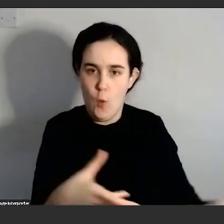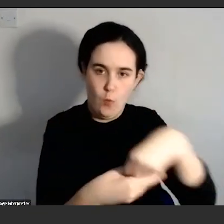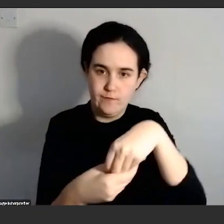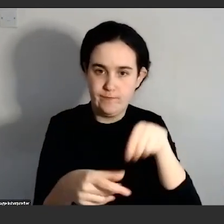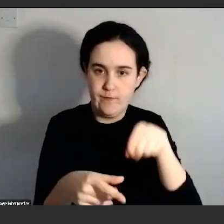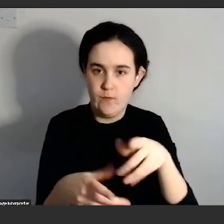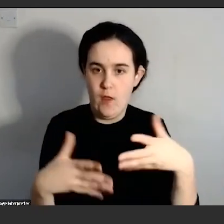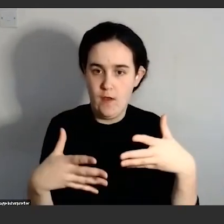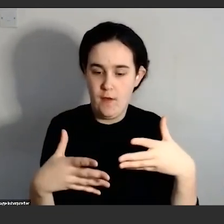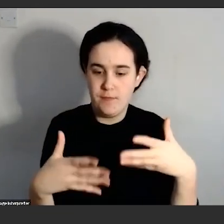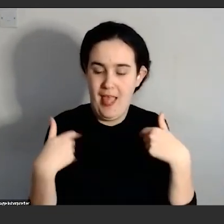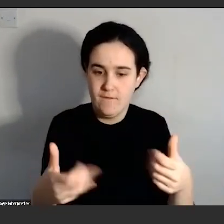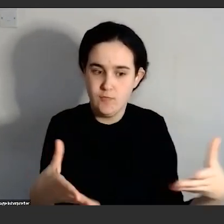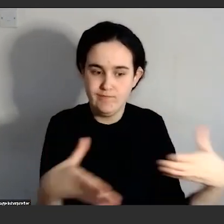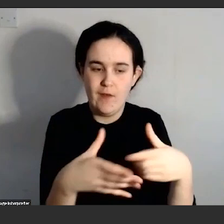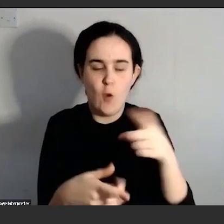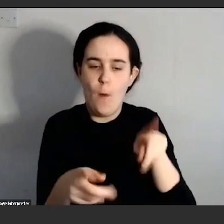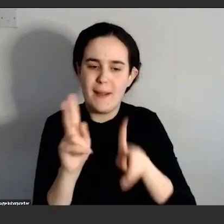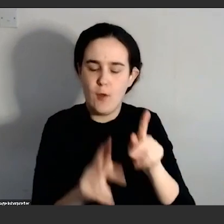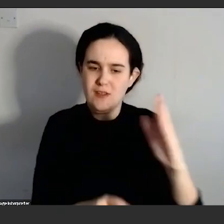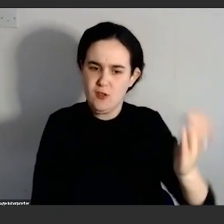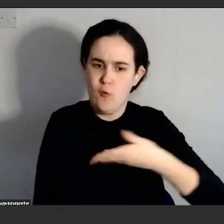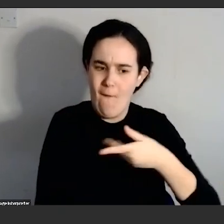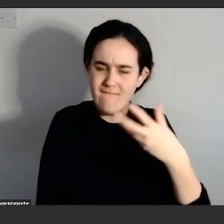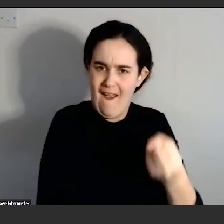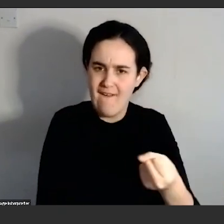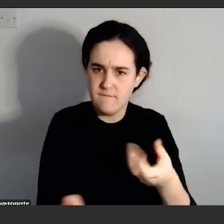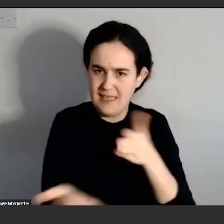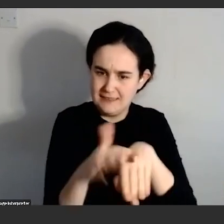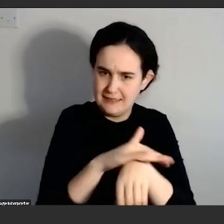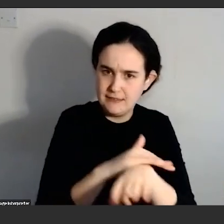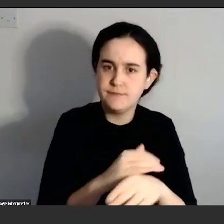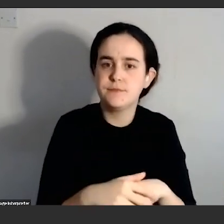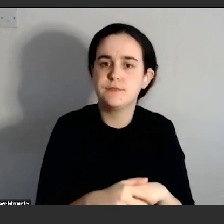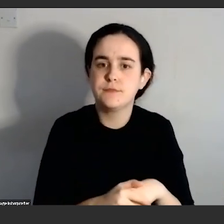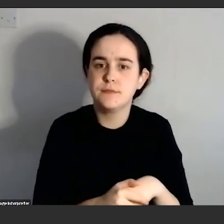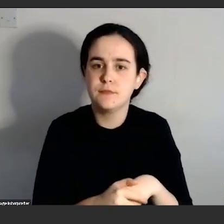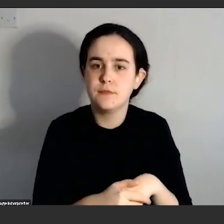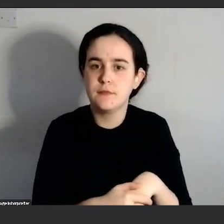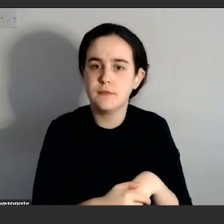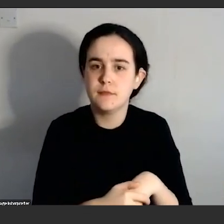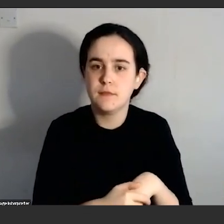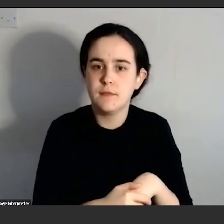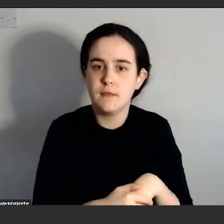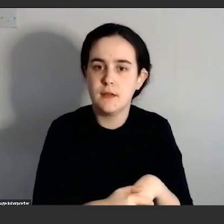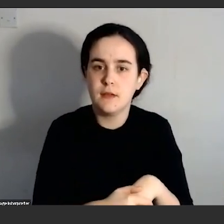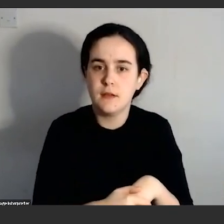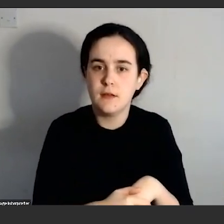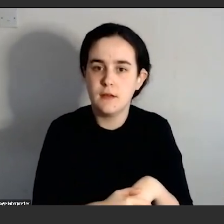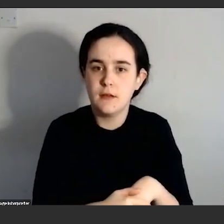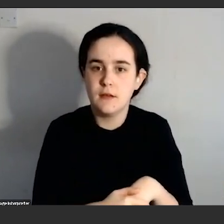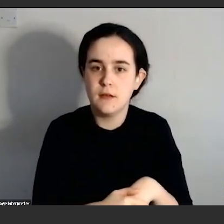preventing persons with disabilities from receiving health services. This includes assistive technology and mental